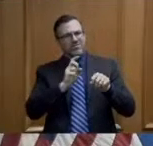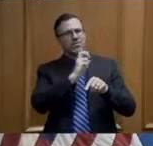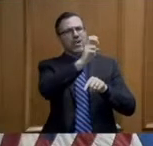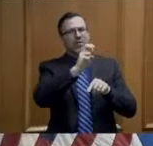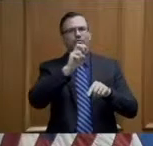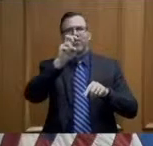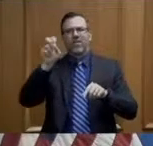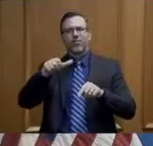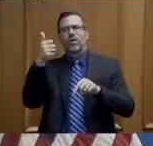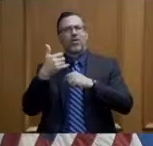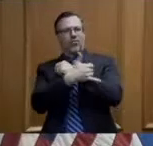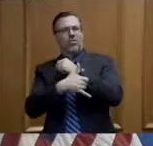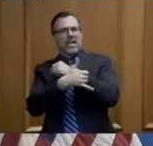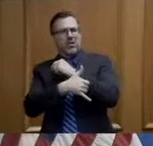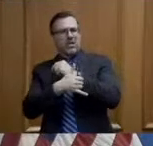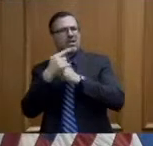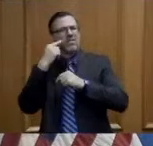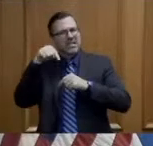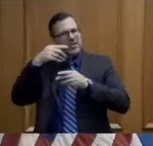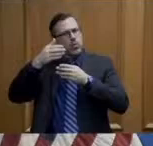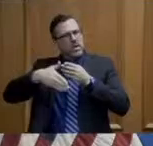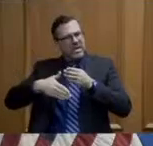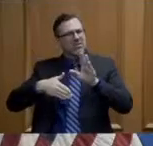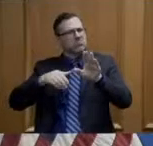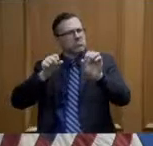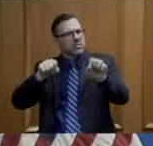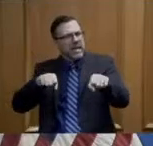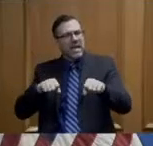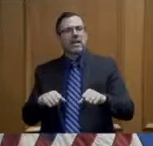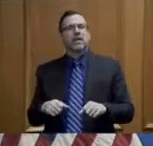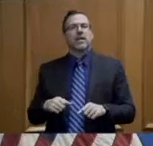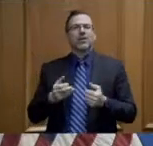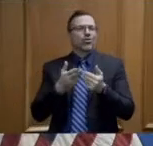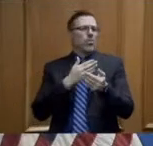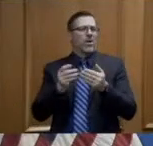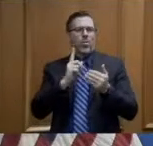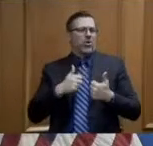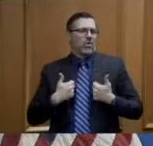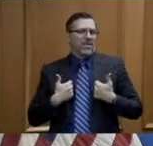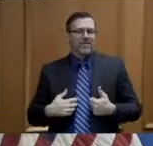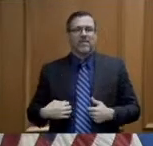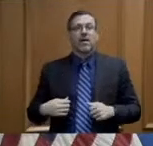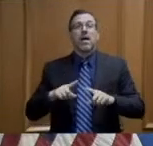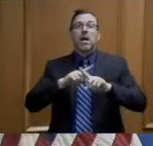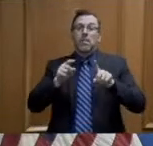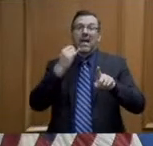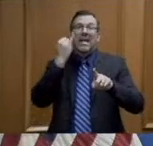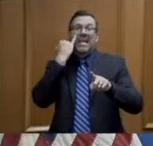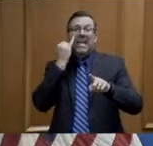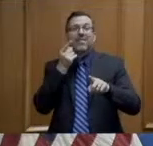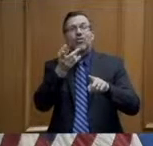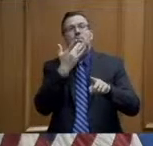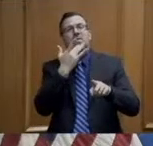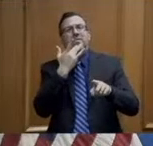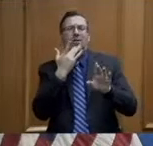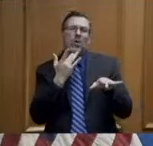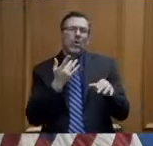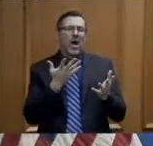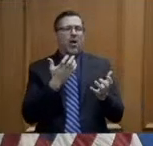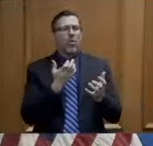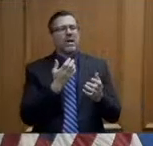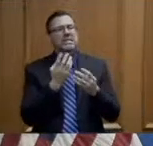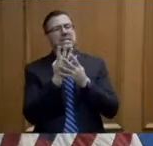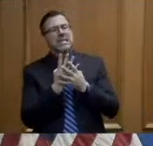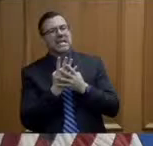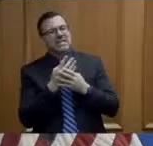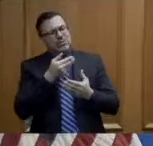that the test is in. You can go to any of these sites regardless of where you live. But if you want something that's a little more convenient or closer